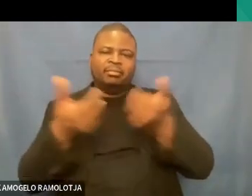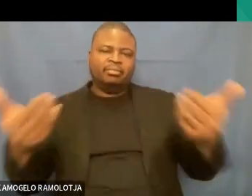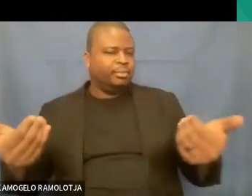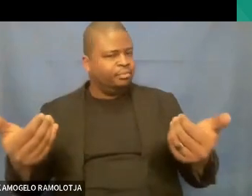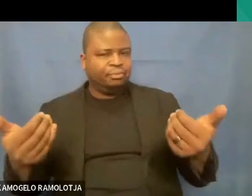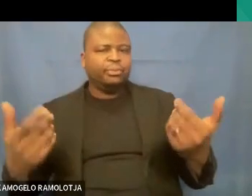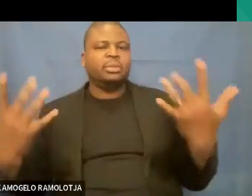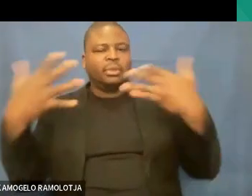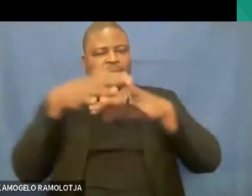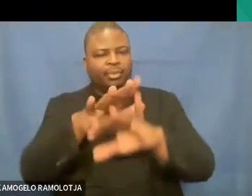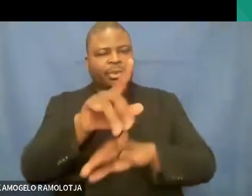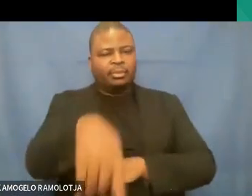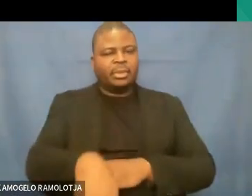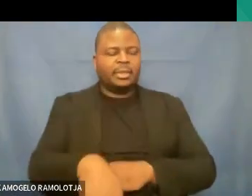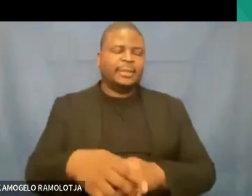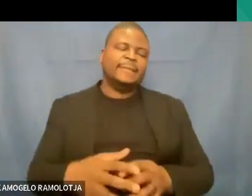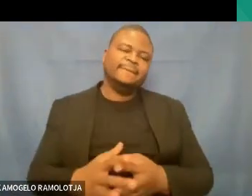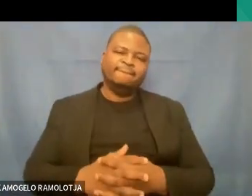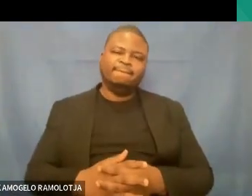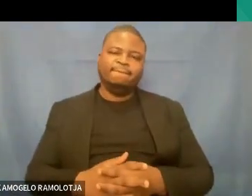slide.